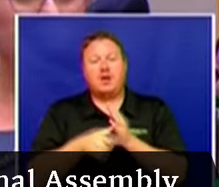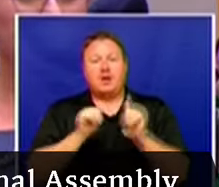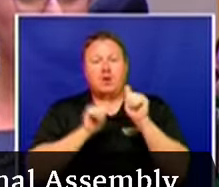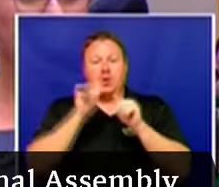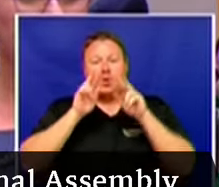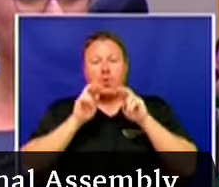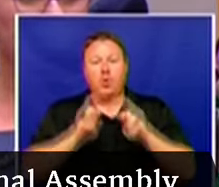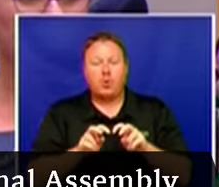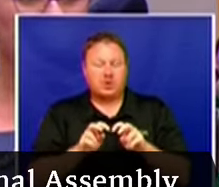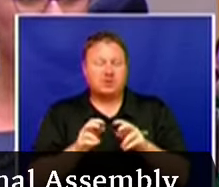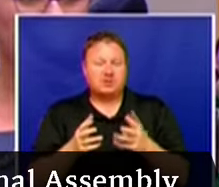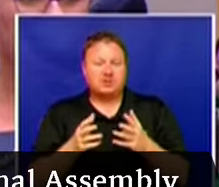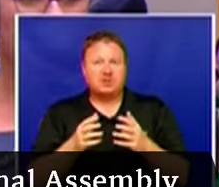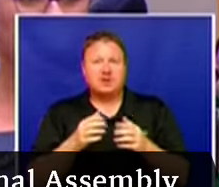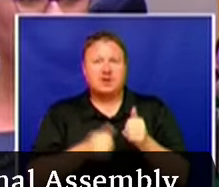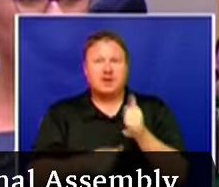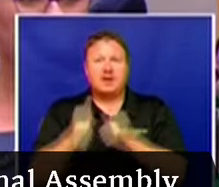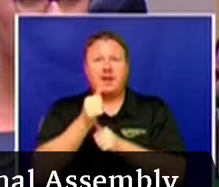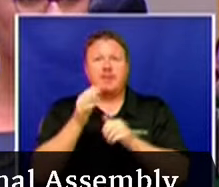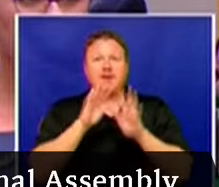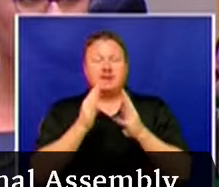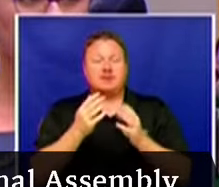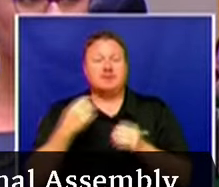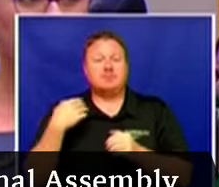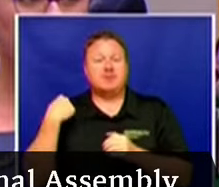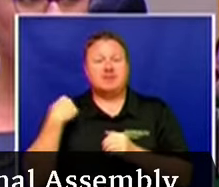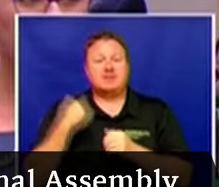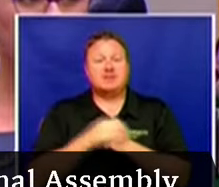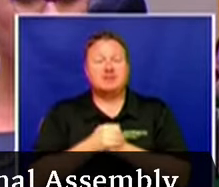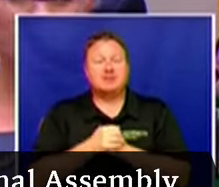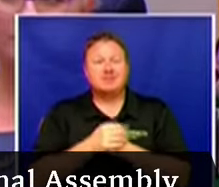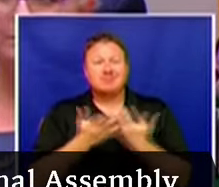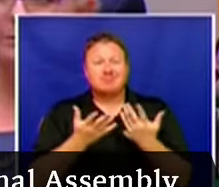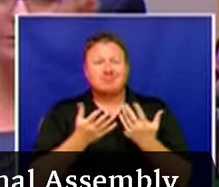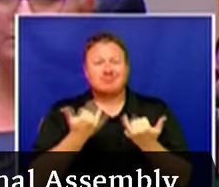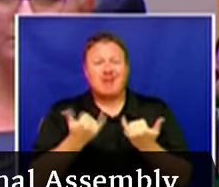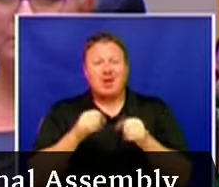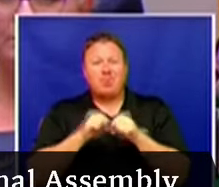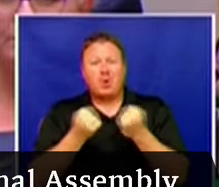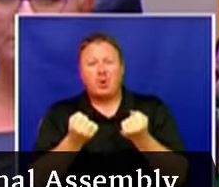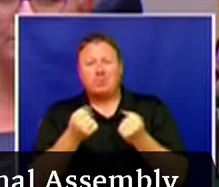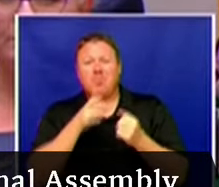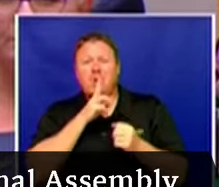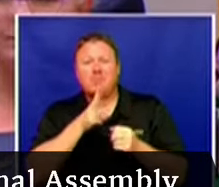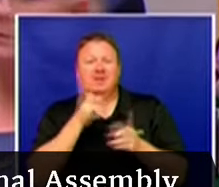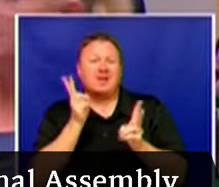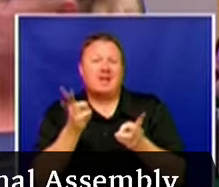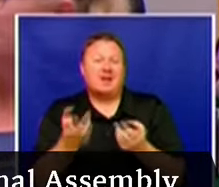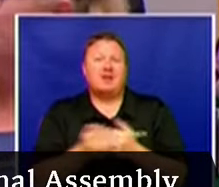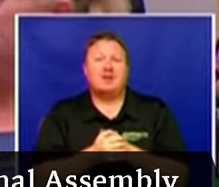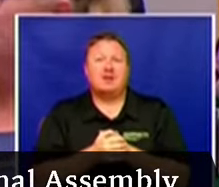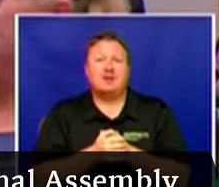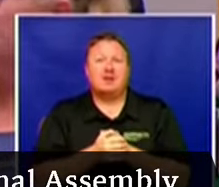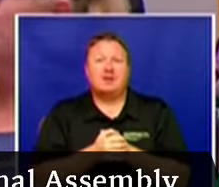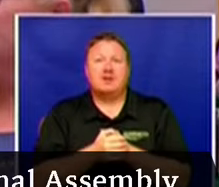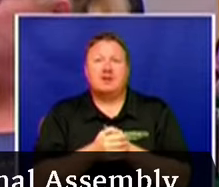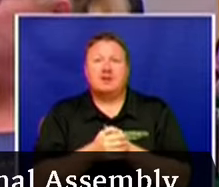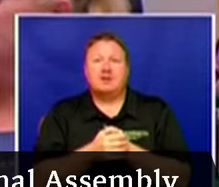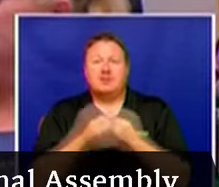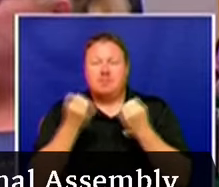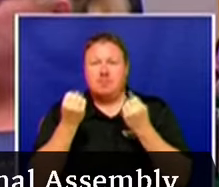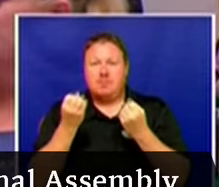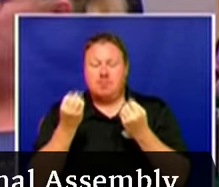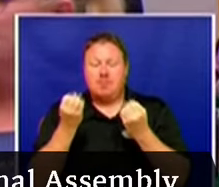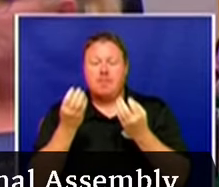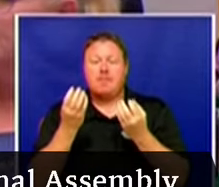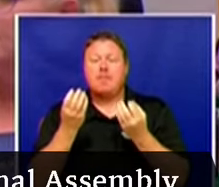another broken promise. If you'd kept your promise, Mr. President, perhaps many of the allegations of egregious corruption against